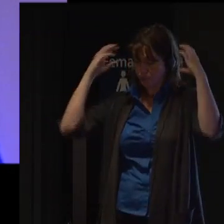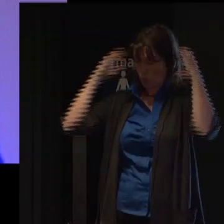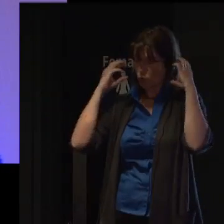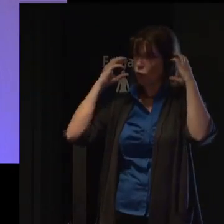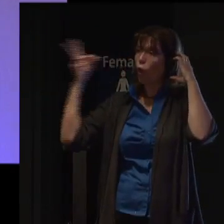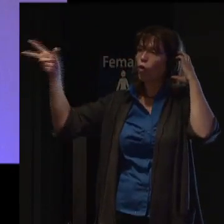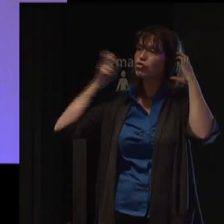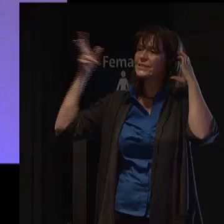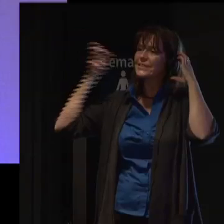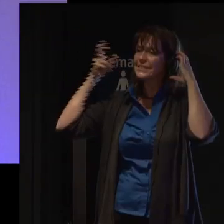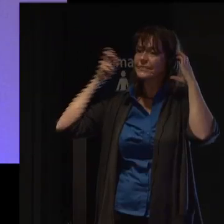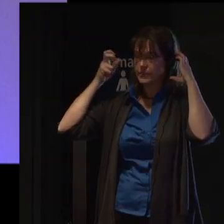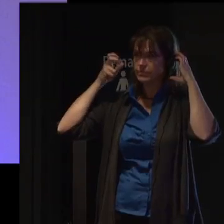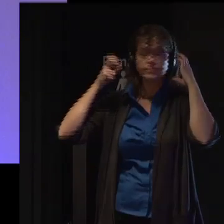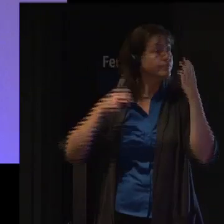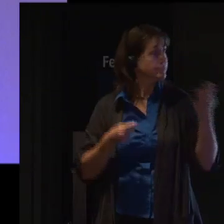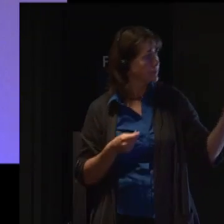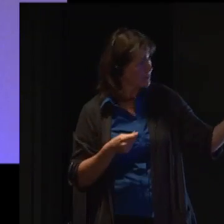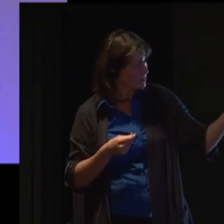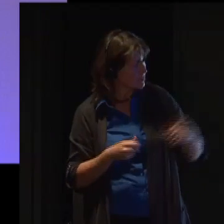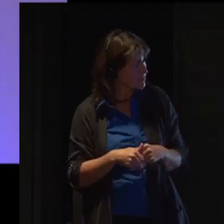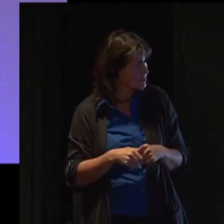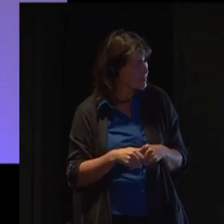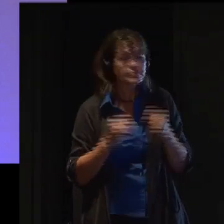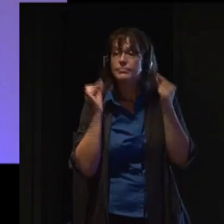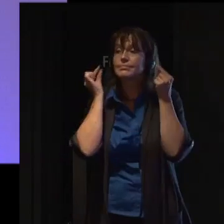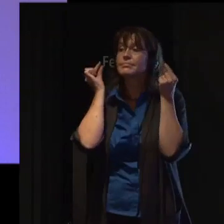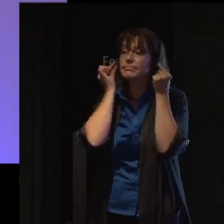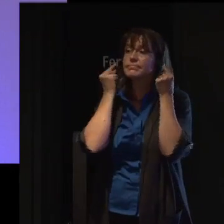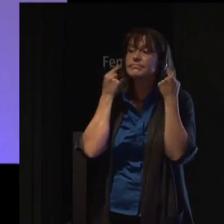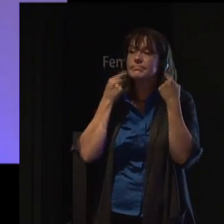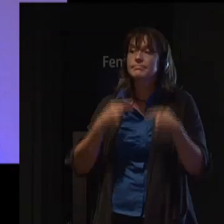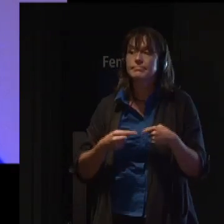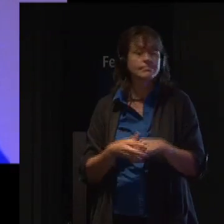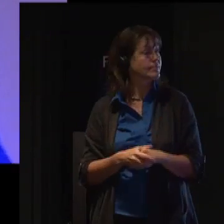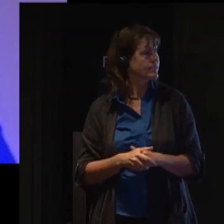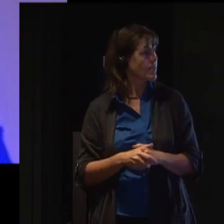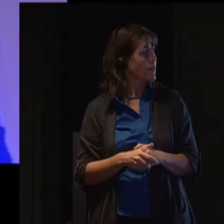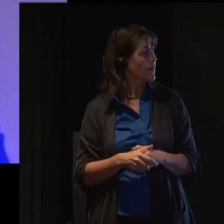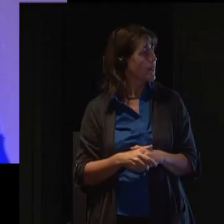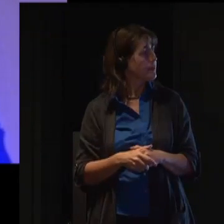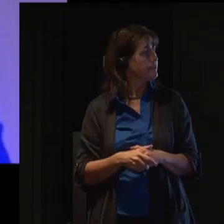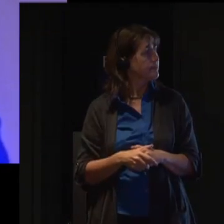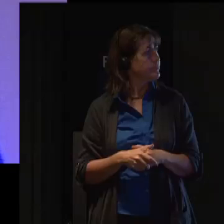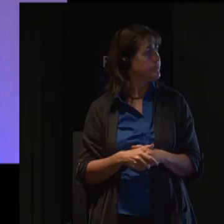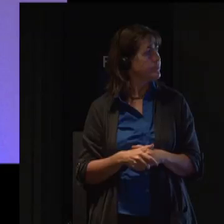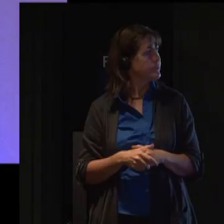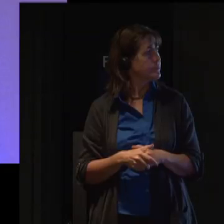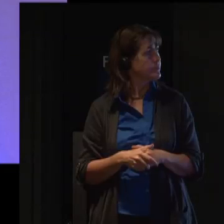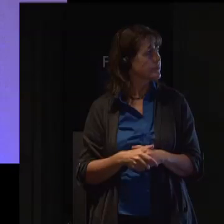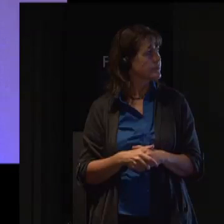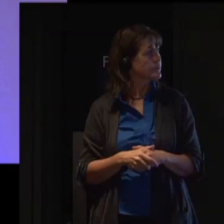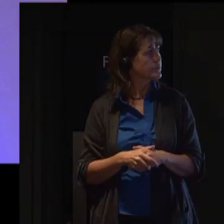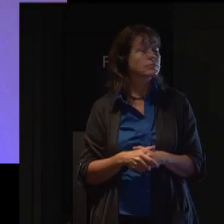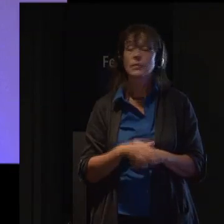here an Austrian fan using the radio in the stadium, which are the psychological